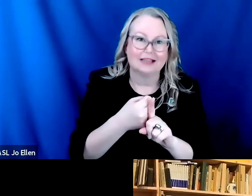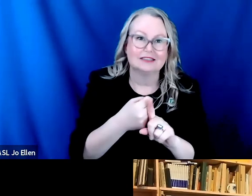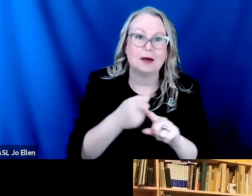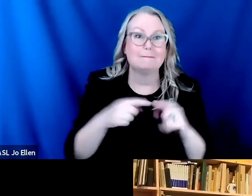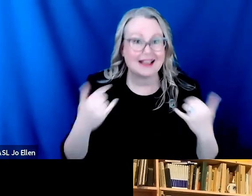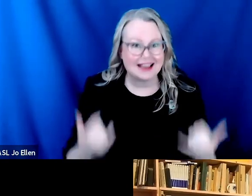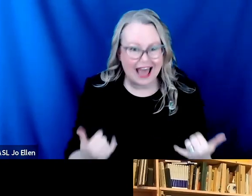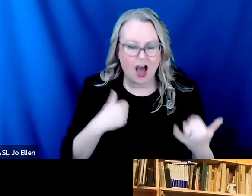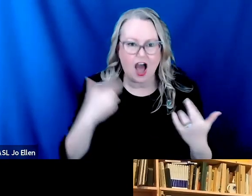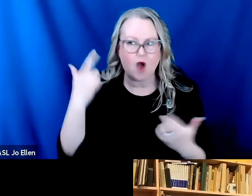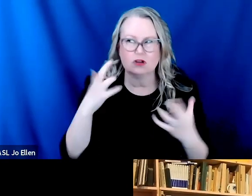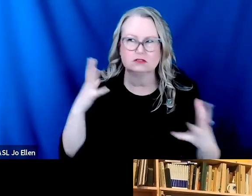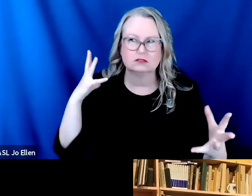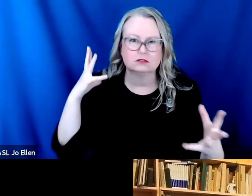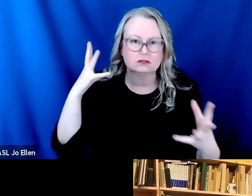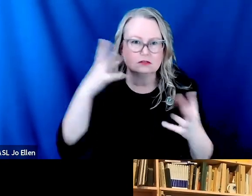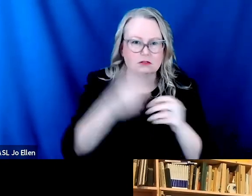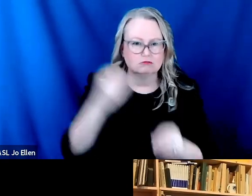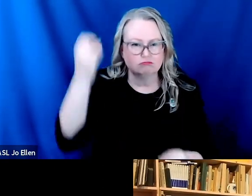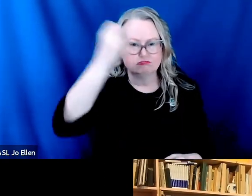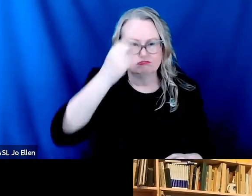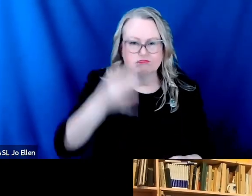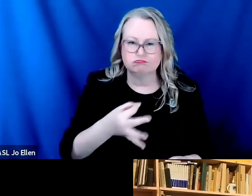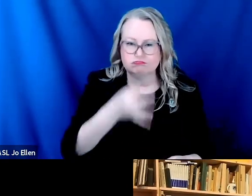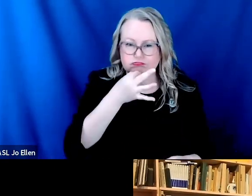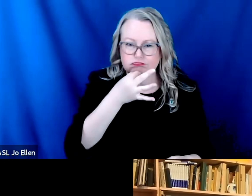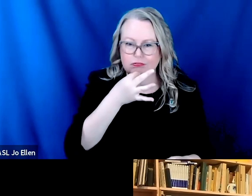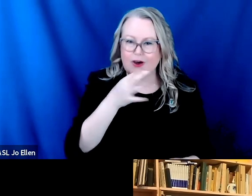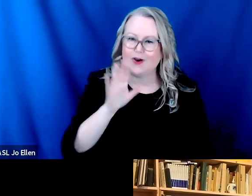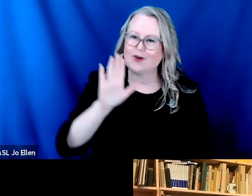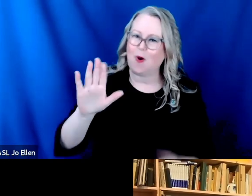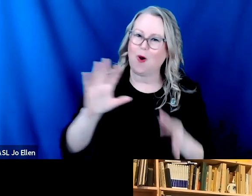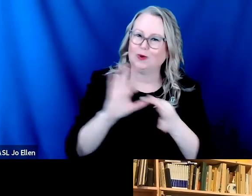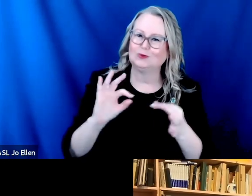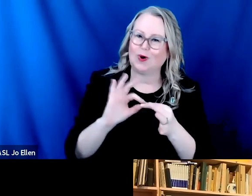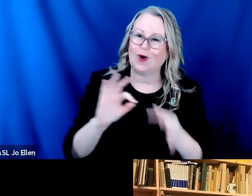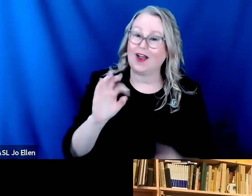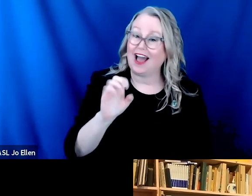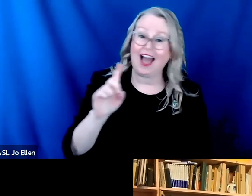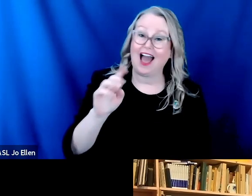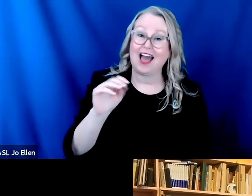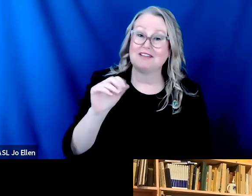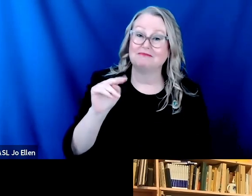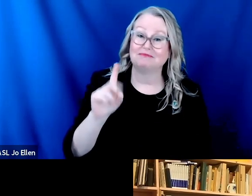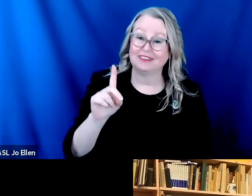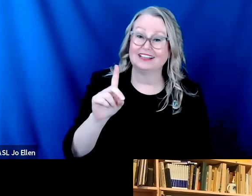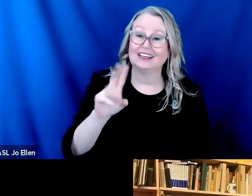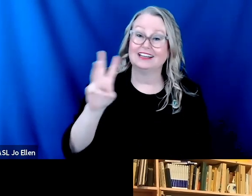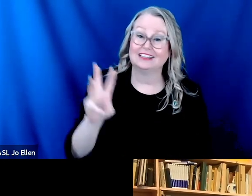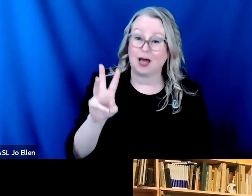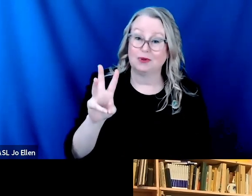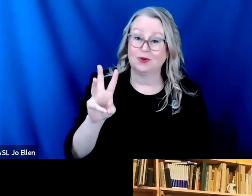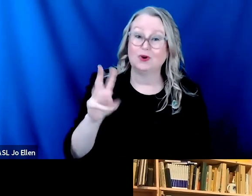know the way that Edmund W. Gordon came to be, how you became the great champion of equal